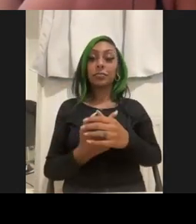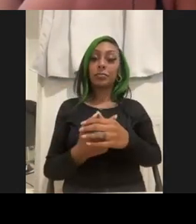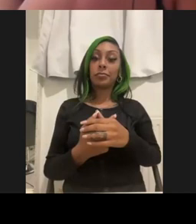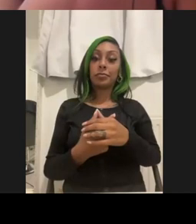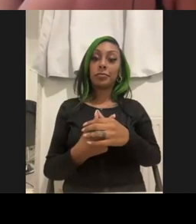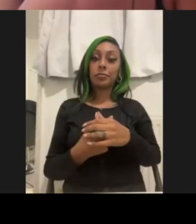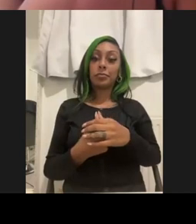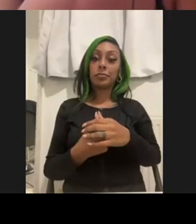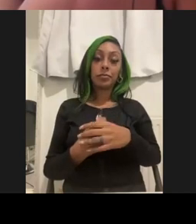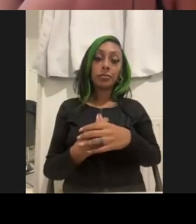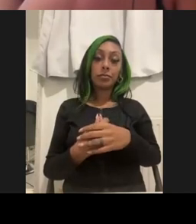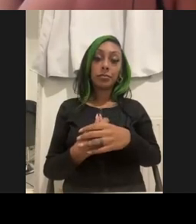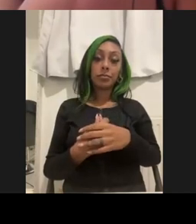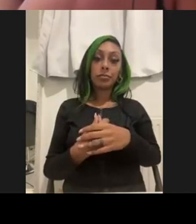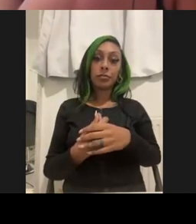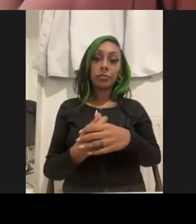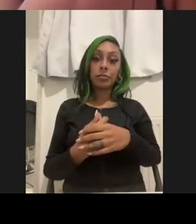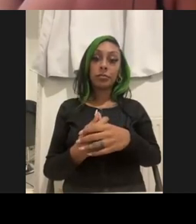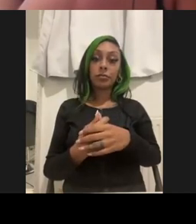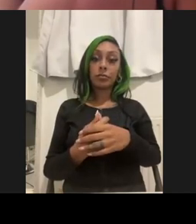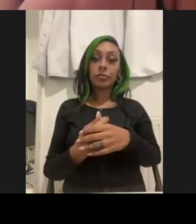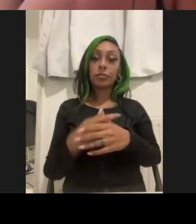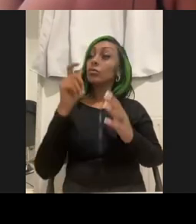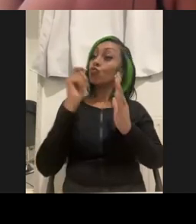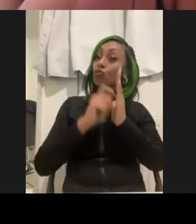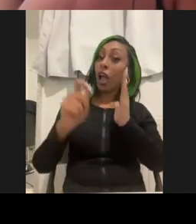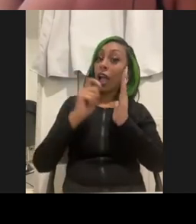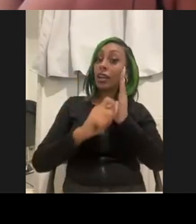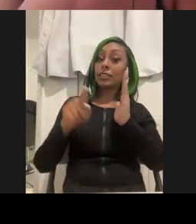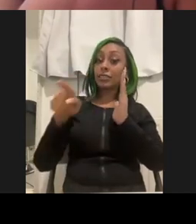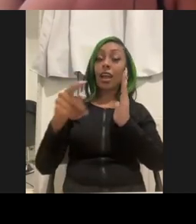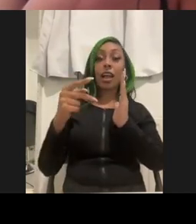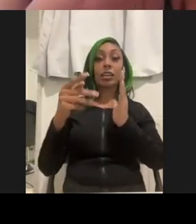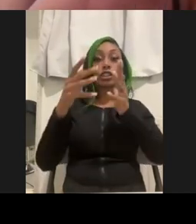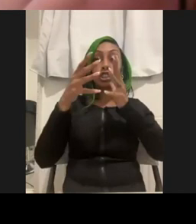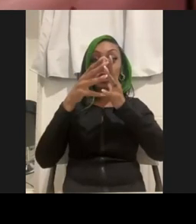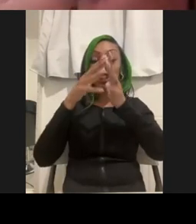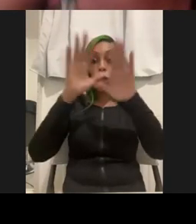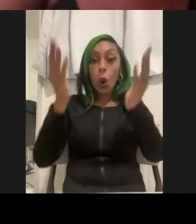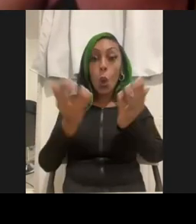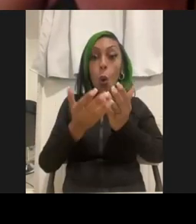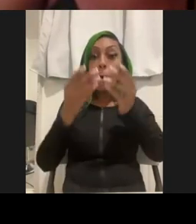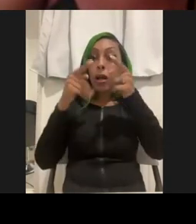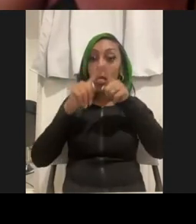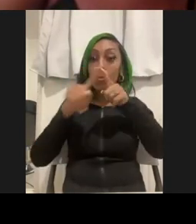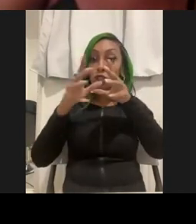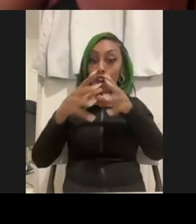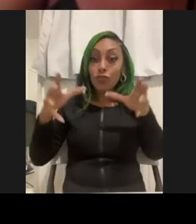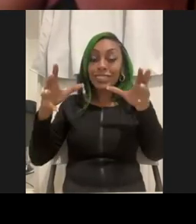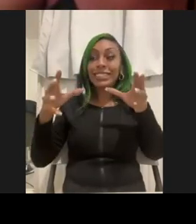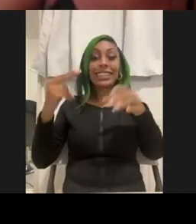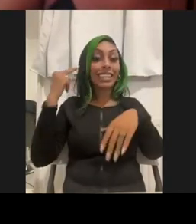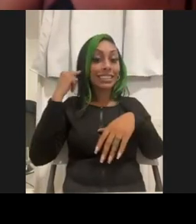as writers from the global majority or deaf and disabled and neurodivergent artists who then find